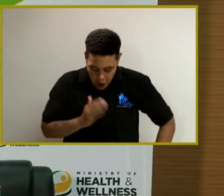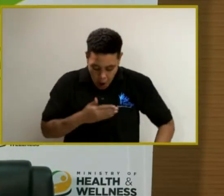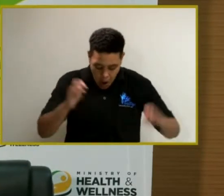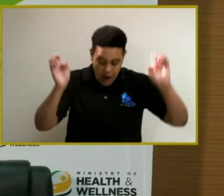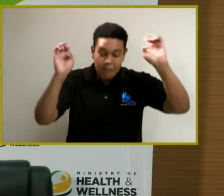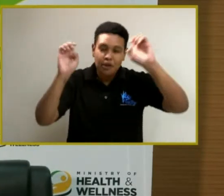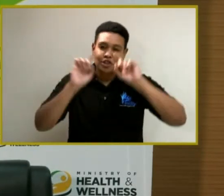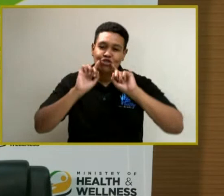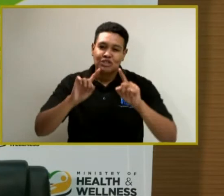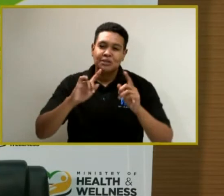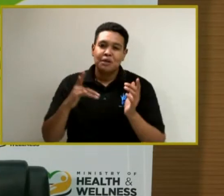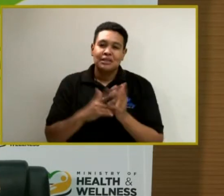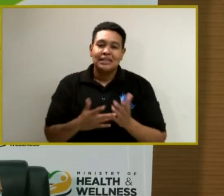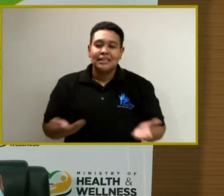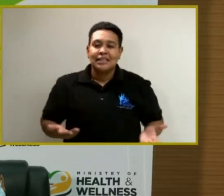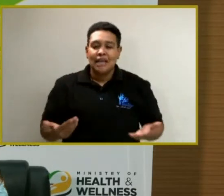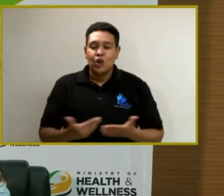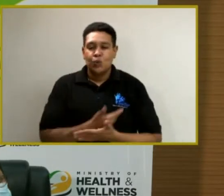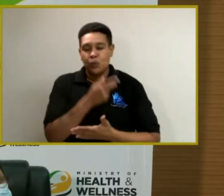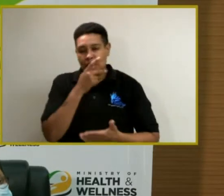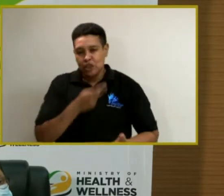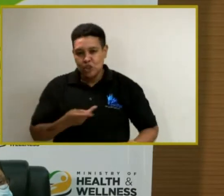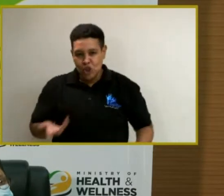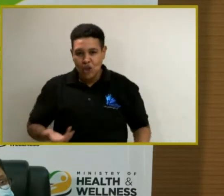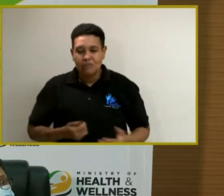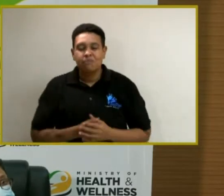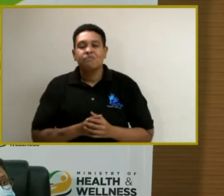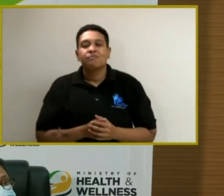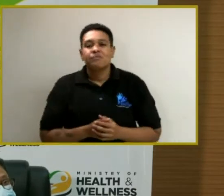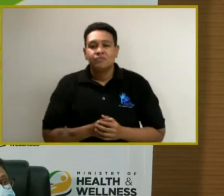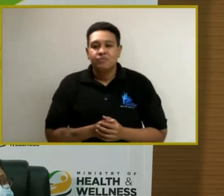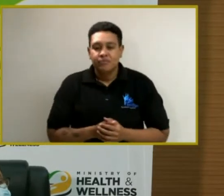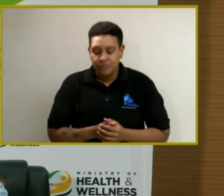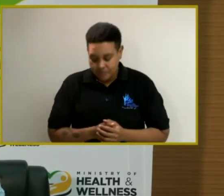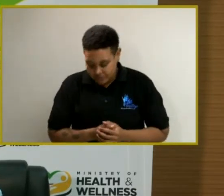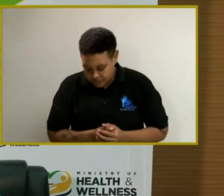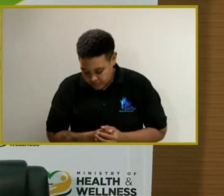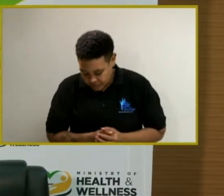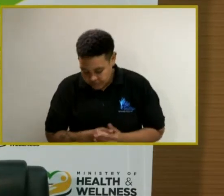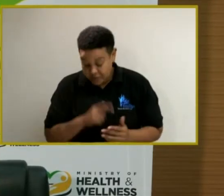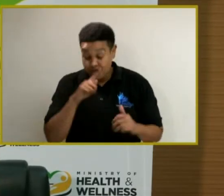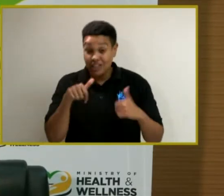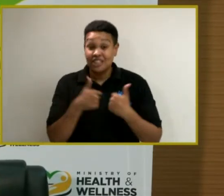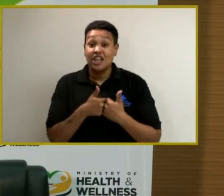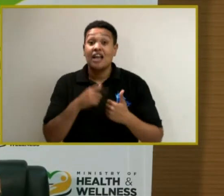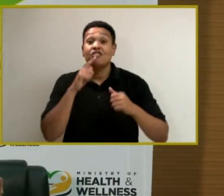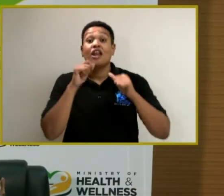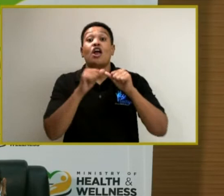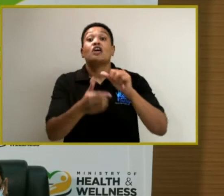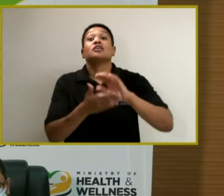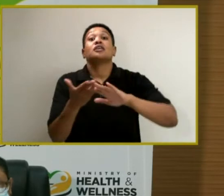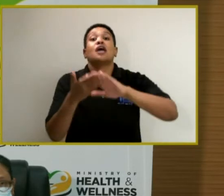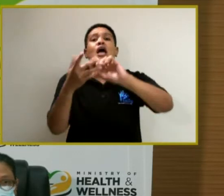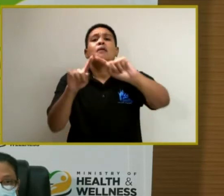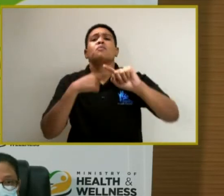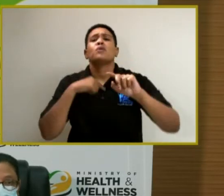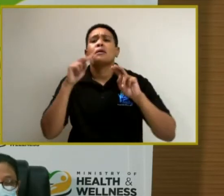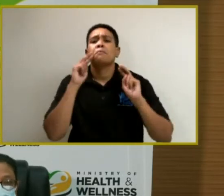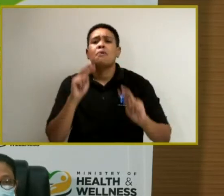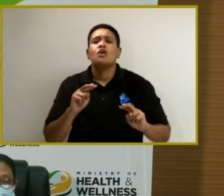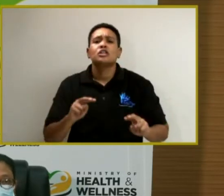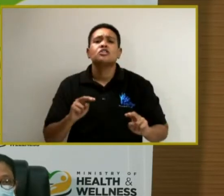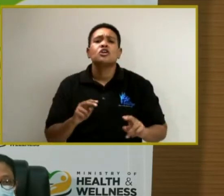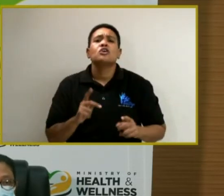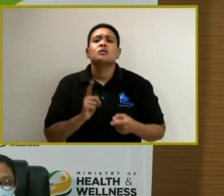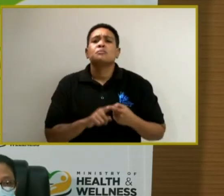Emergency Response Center in New Kingston. It's a challenge that continues. We monitor